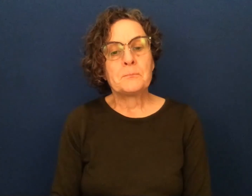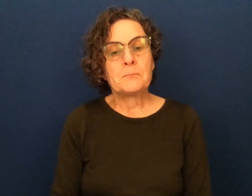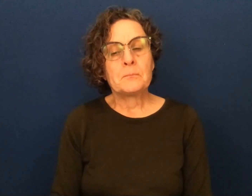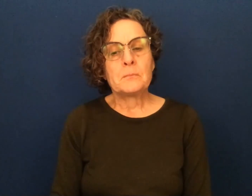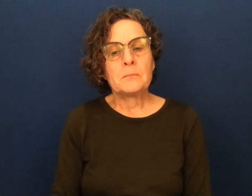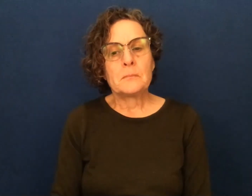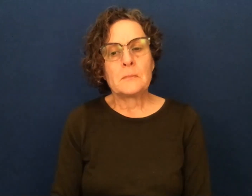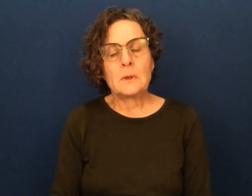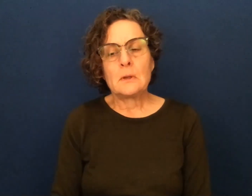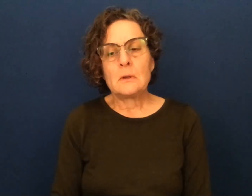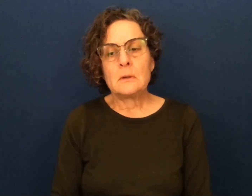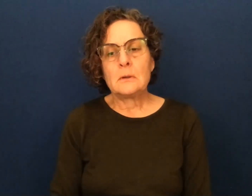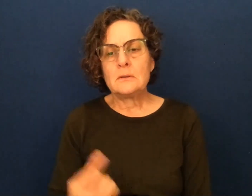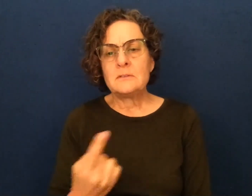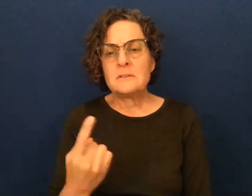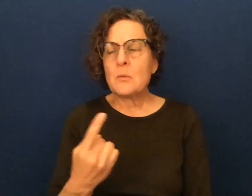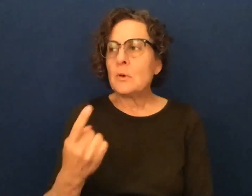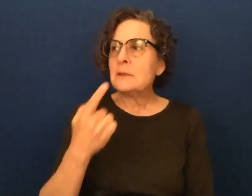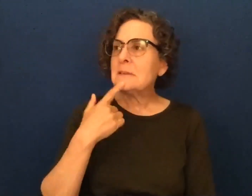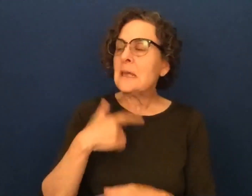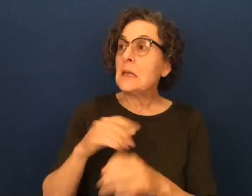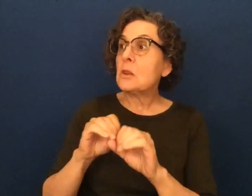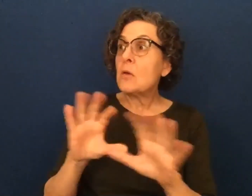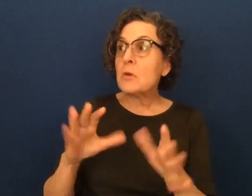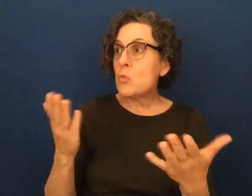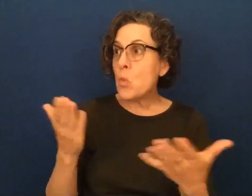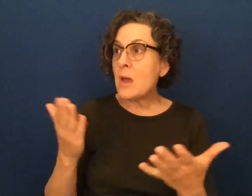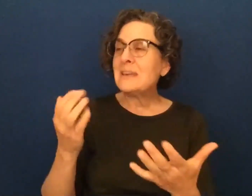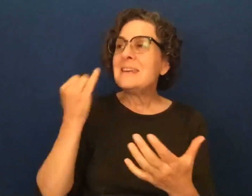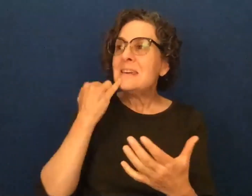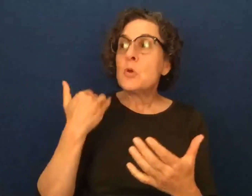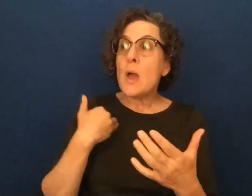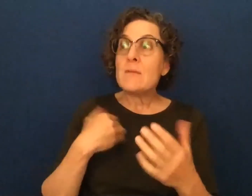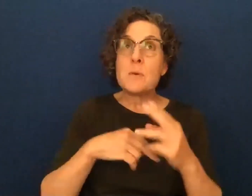Clarification would be structures, where there were structures.